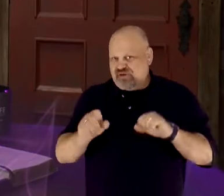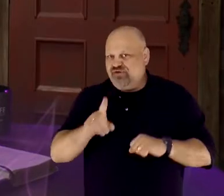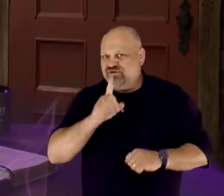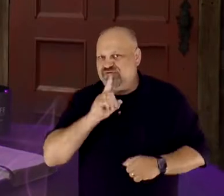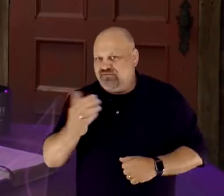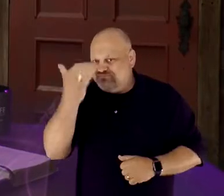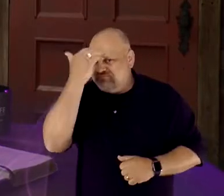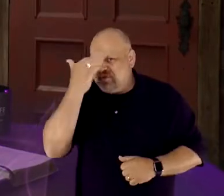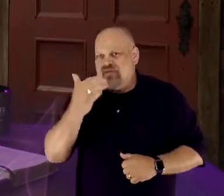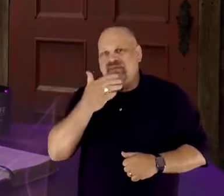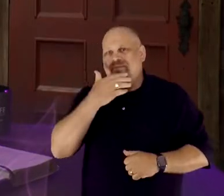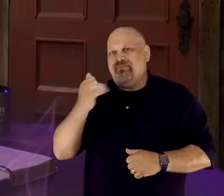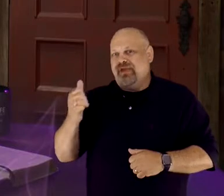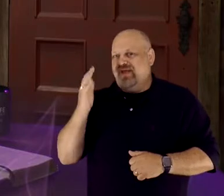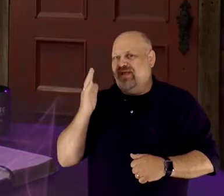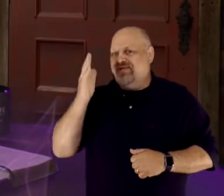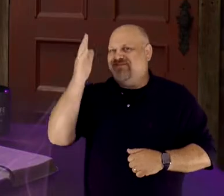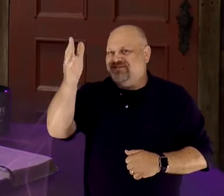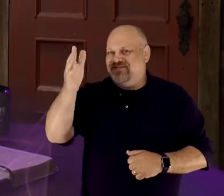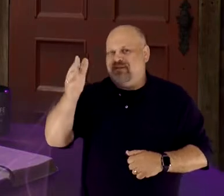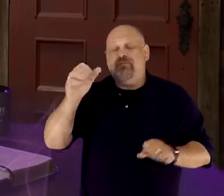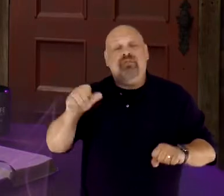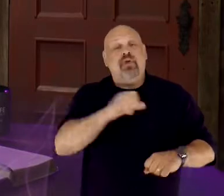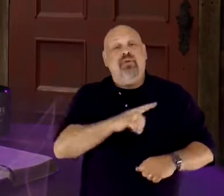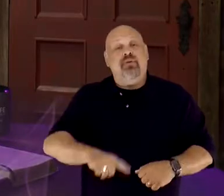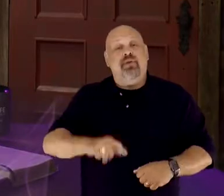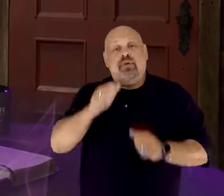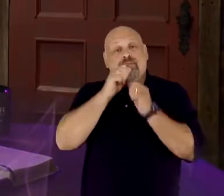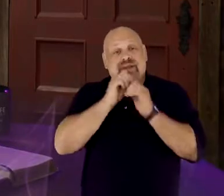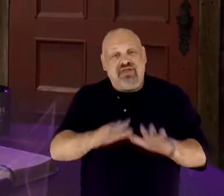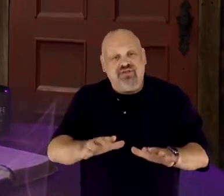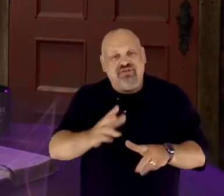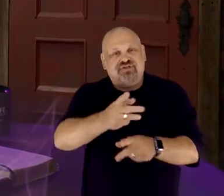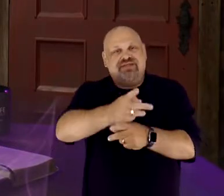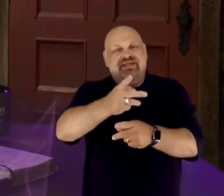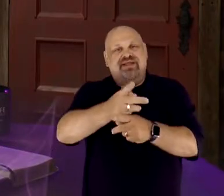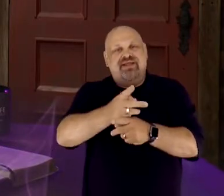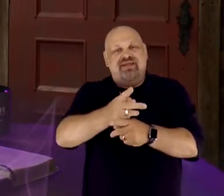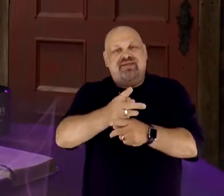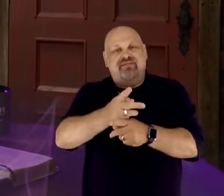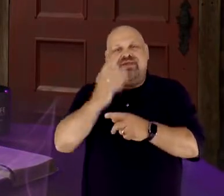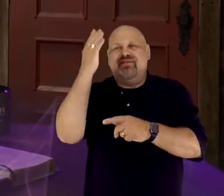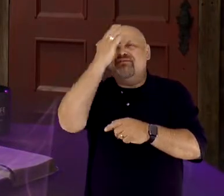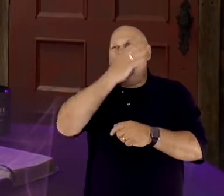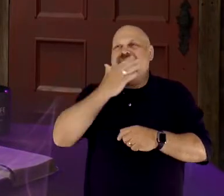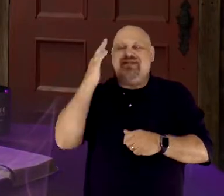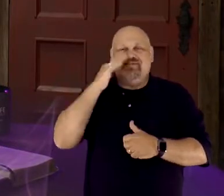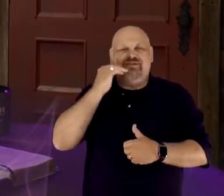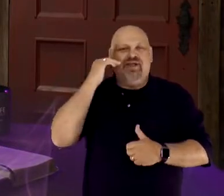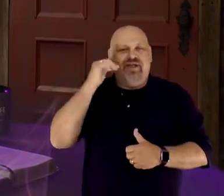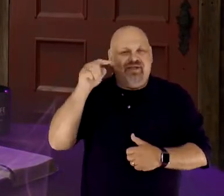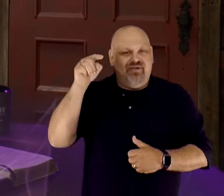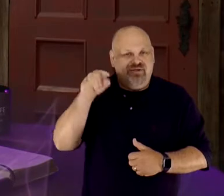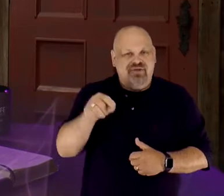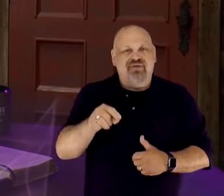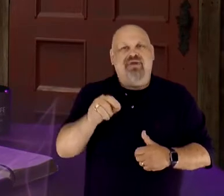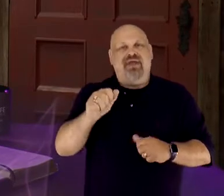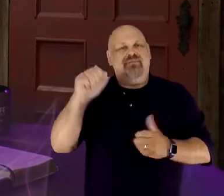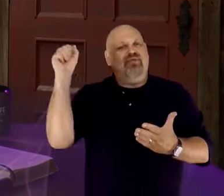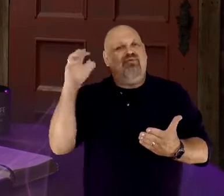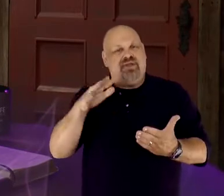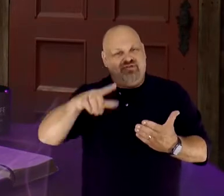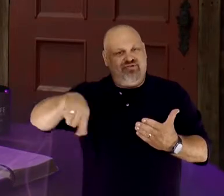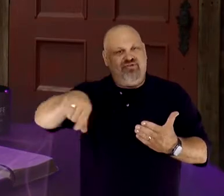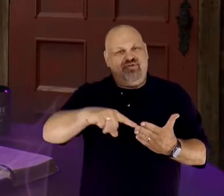sure that the best is yet to come. May the Lord bless you and keep you and make His face to shine upon you and